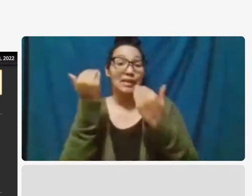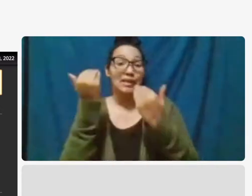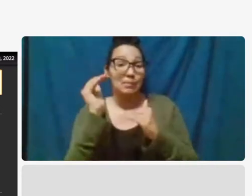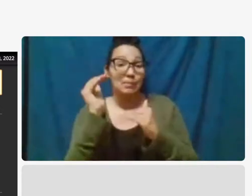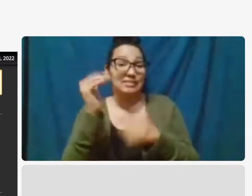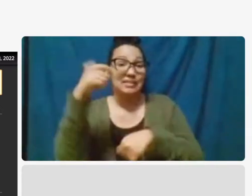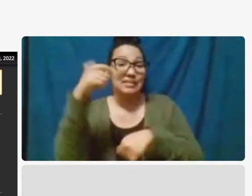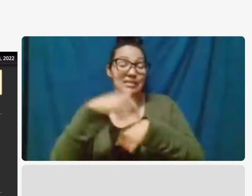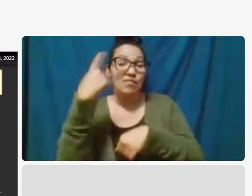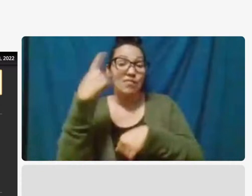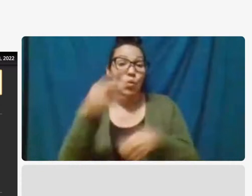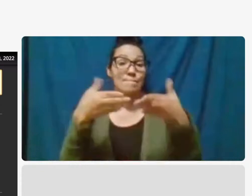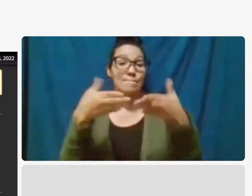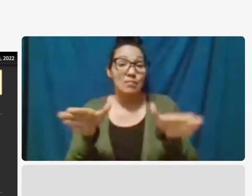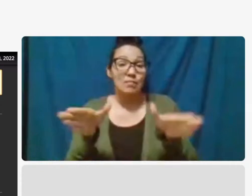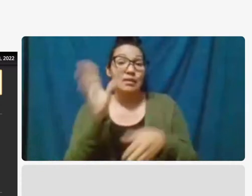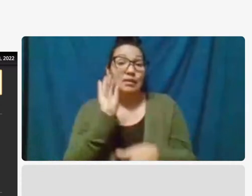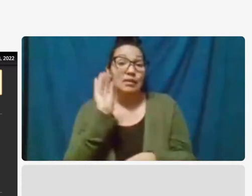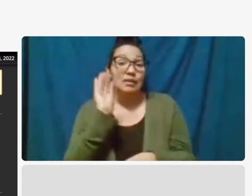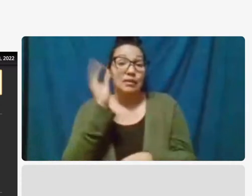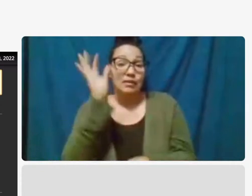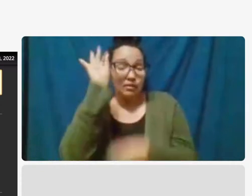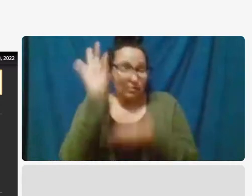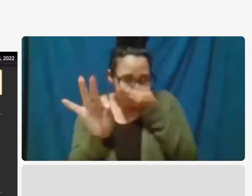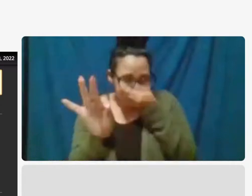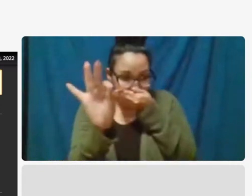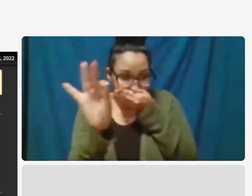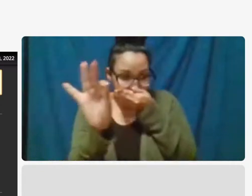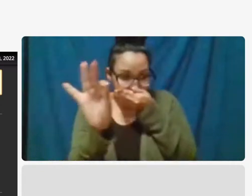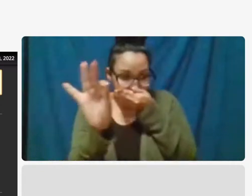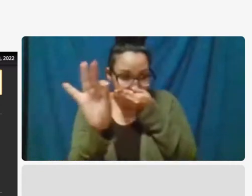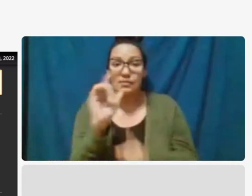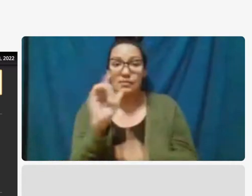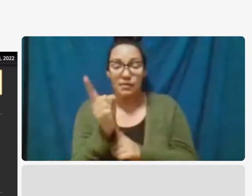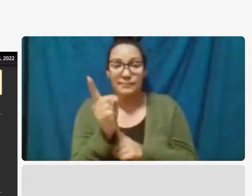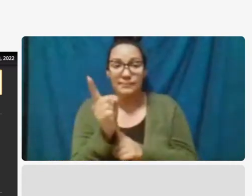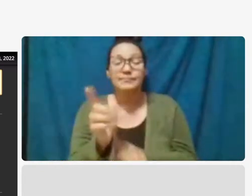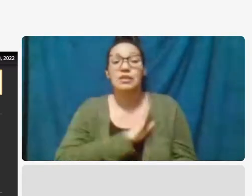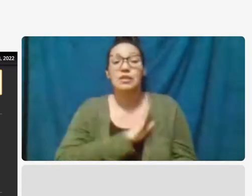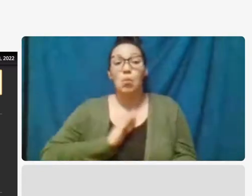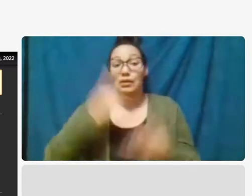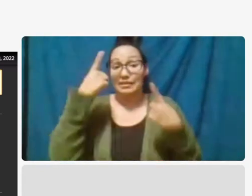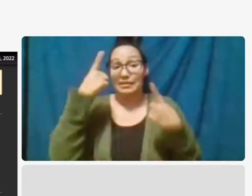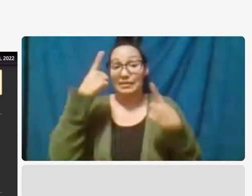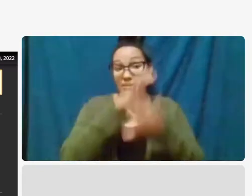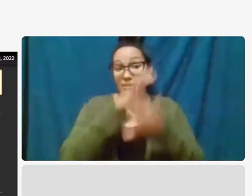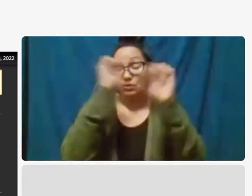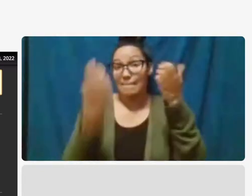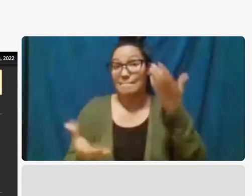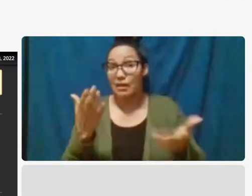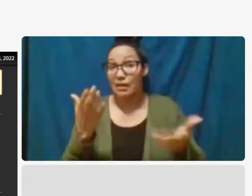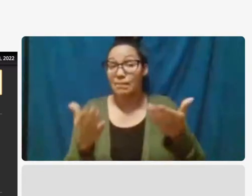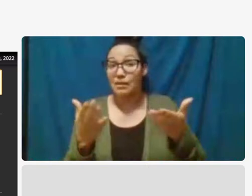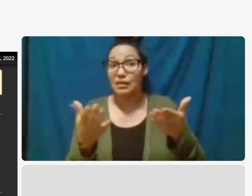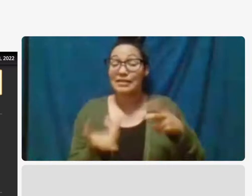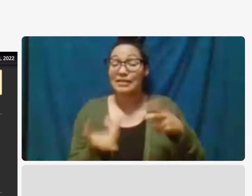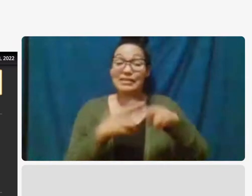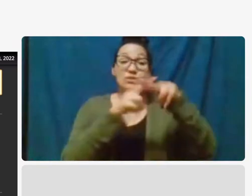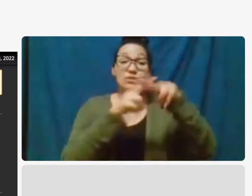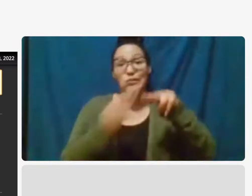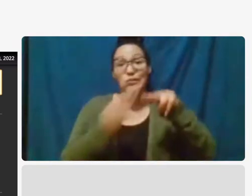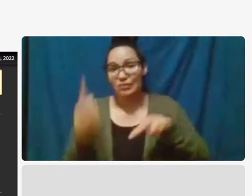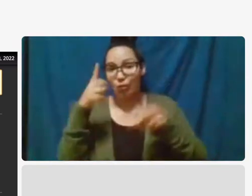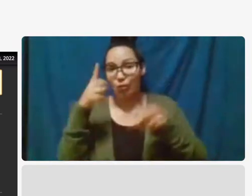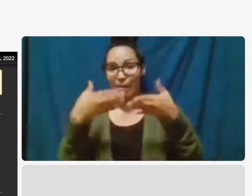each item to 15 minutes with board consent the president may increase or decrease the time allowed for Public Presentation depending on the